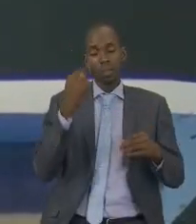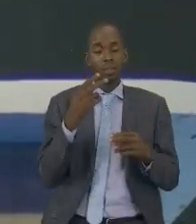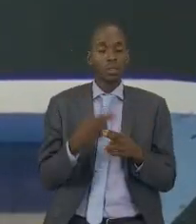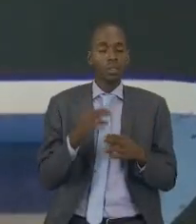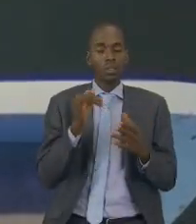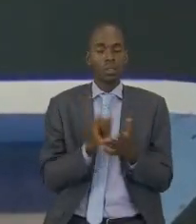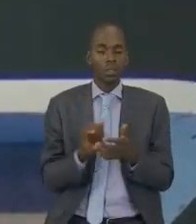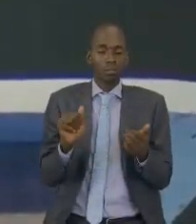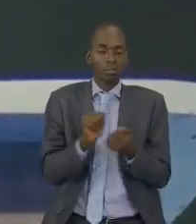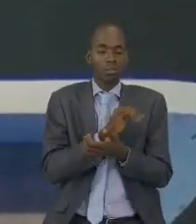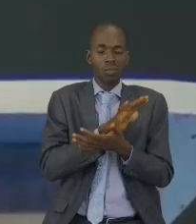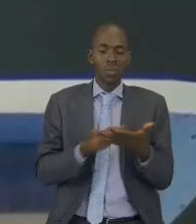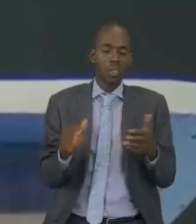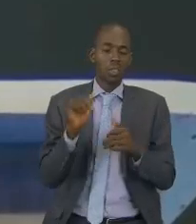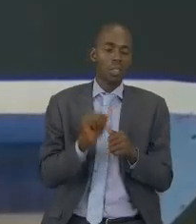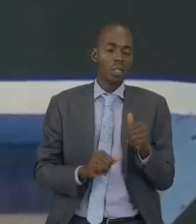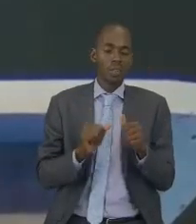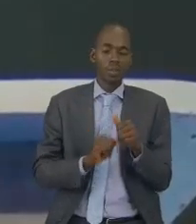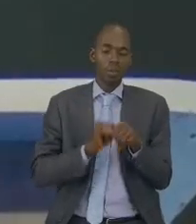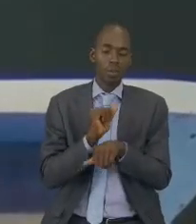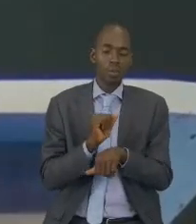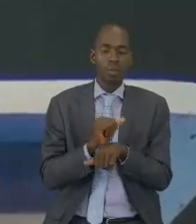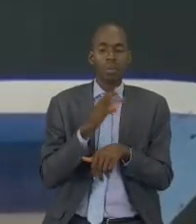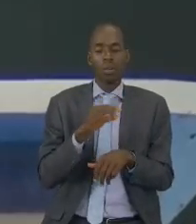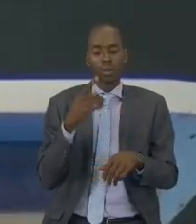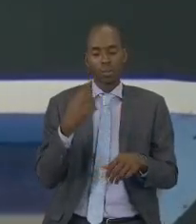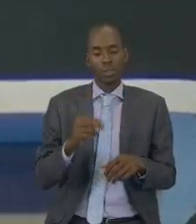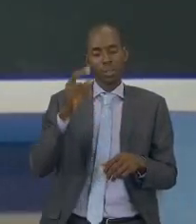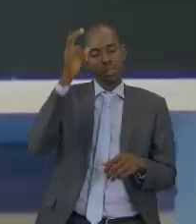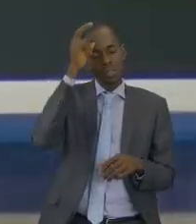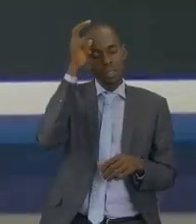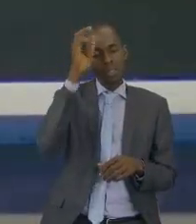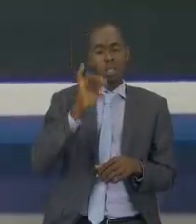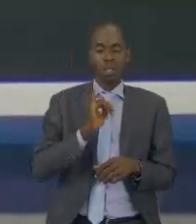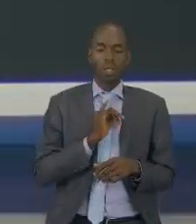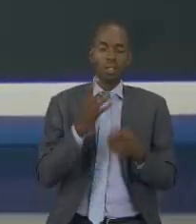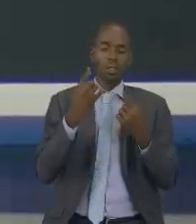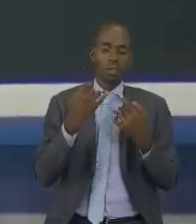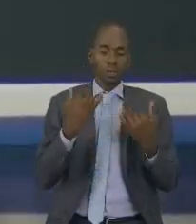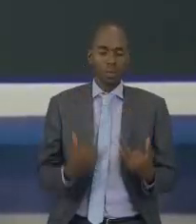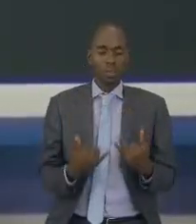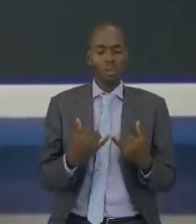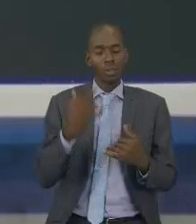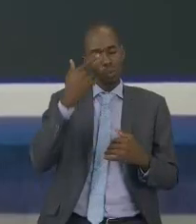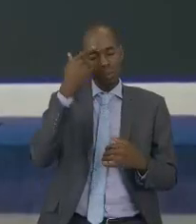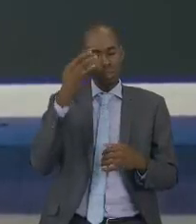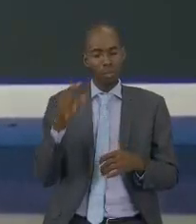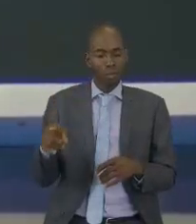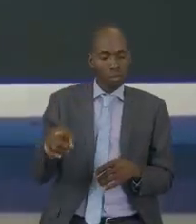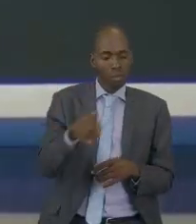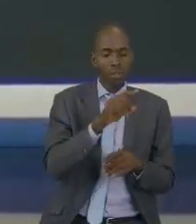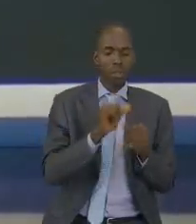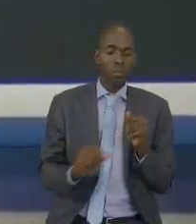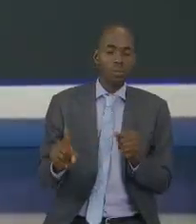that destroys every work of the devil, I come now on behalf of everyone.